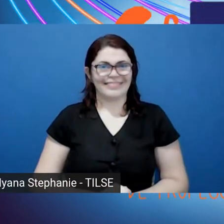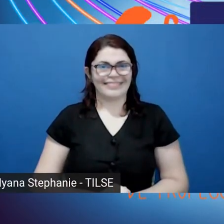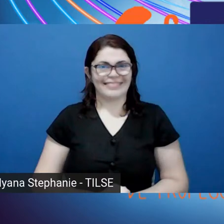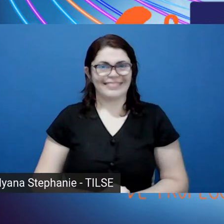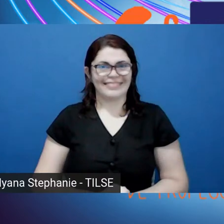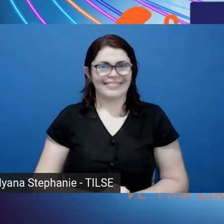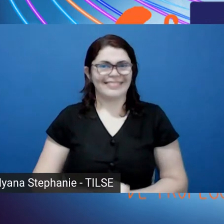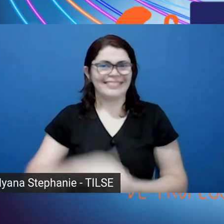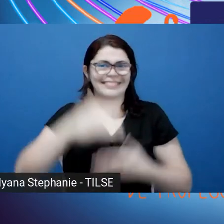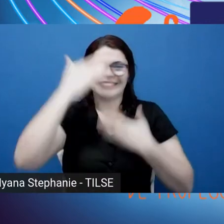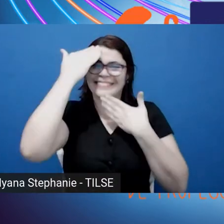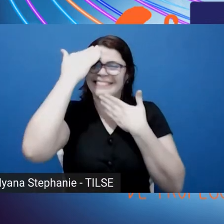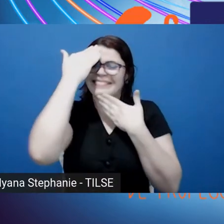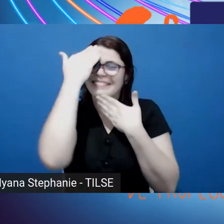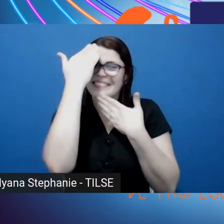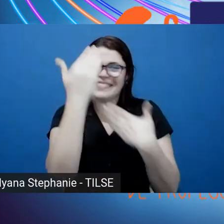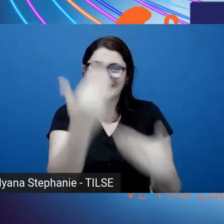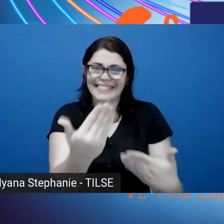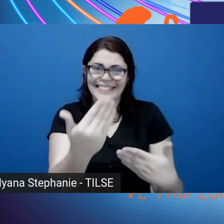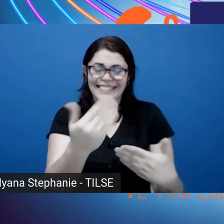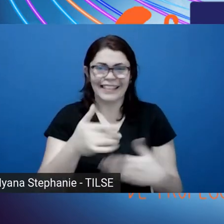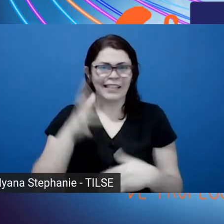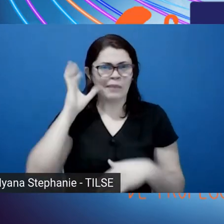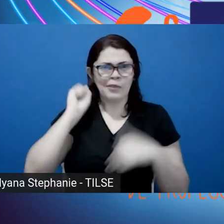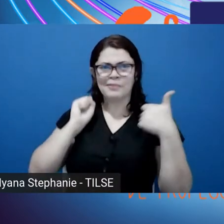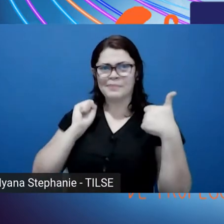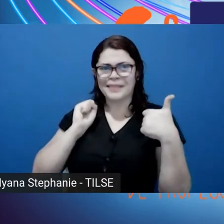Thank you very much. Can you hear me okay?